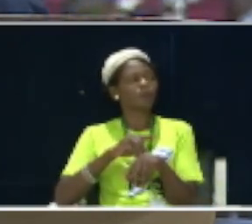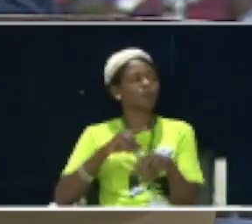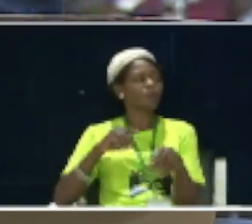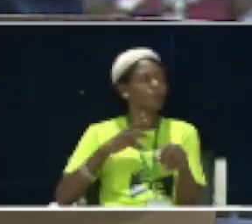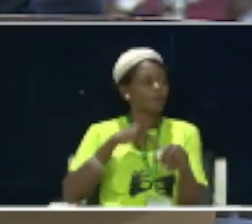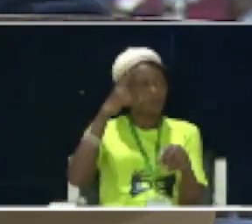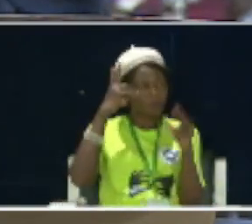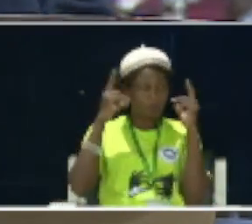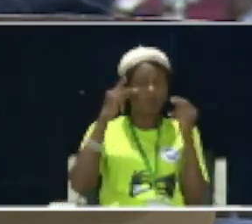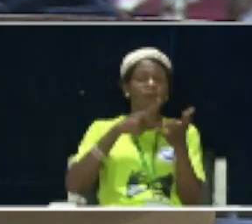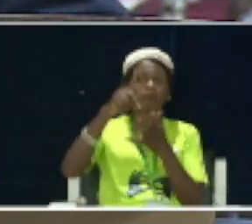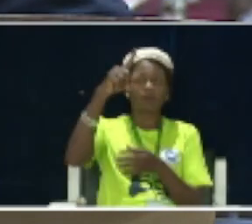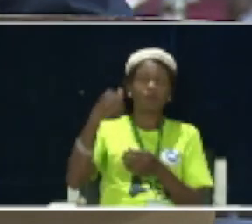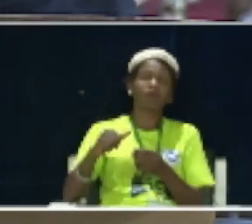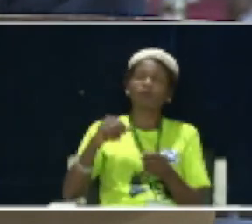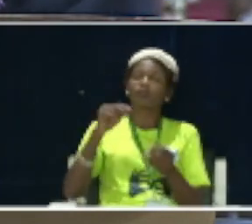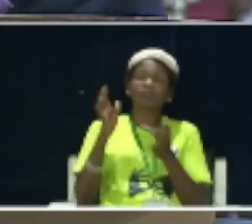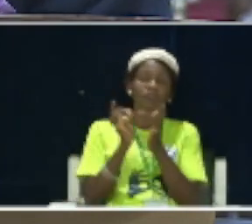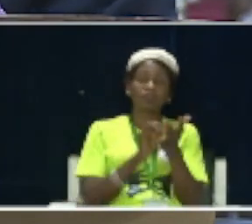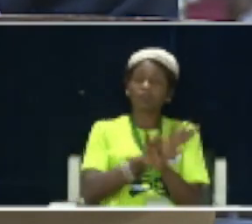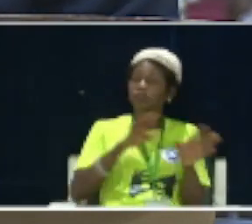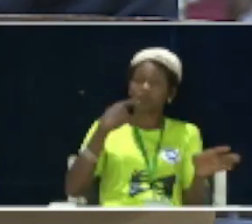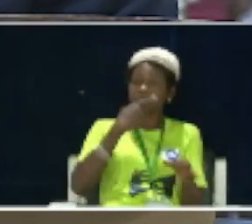Moses said pay tithe. Jesus didn't say pay tithe.